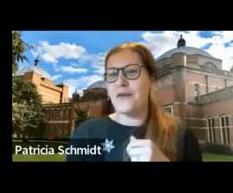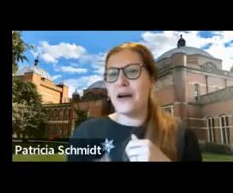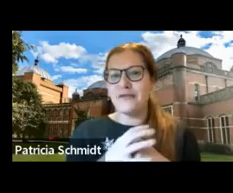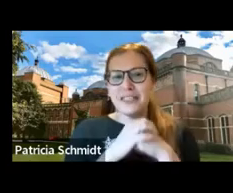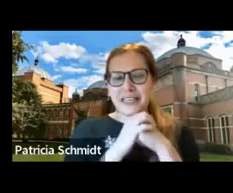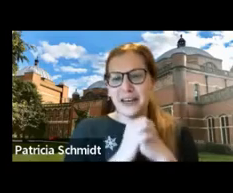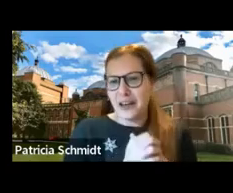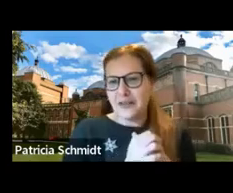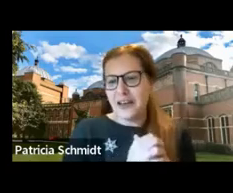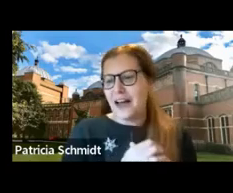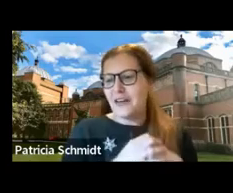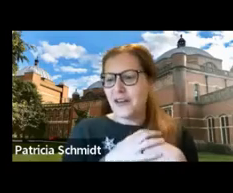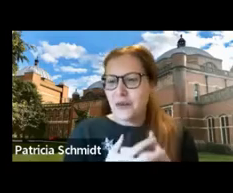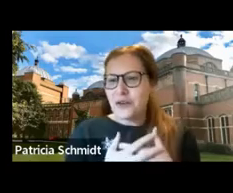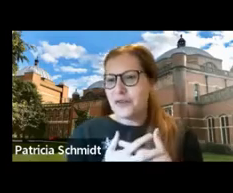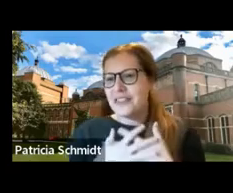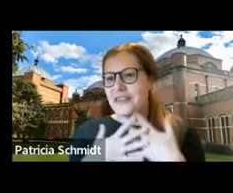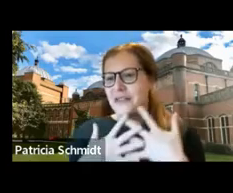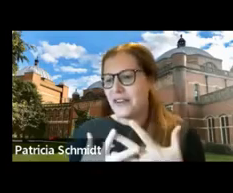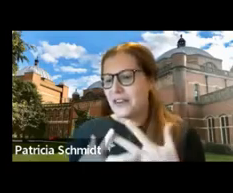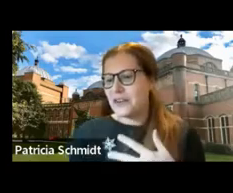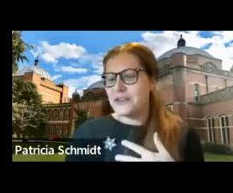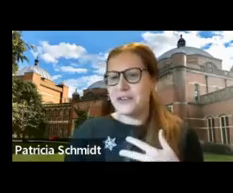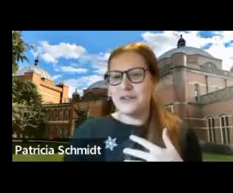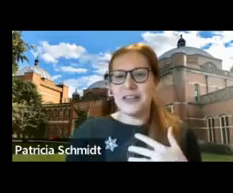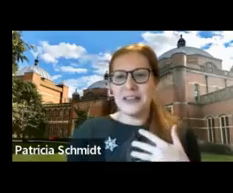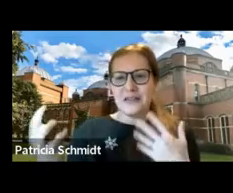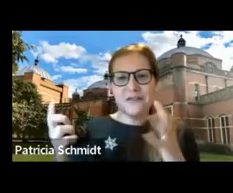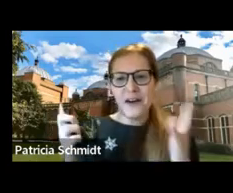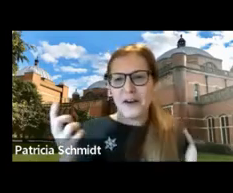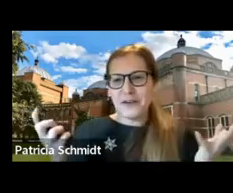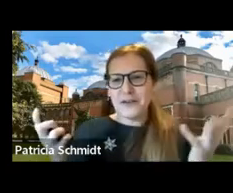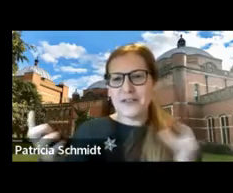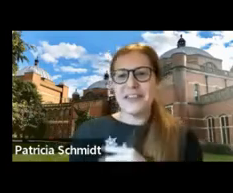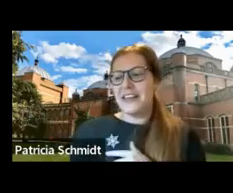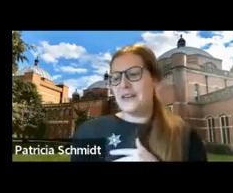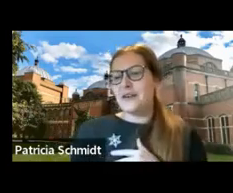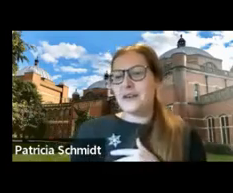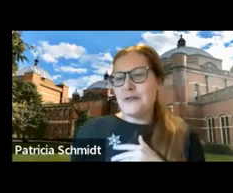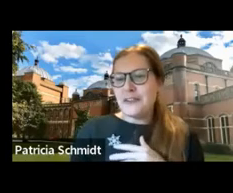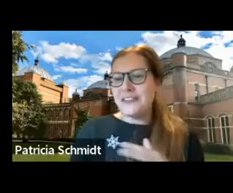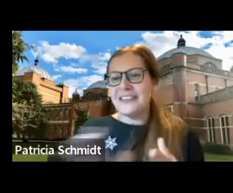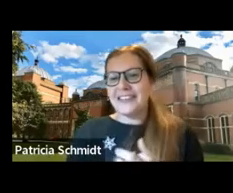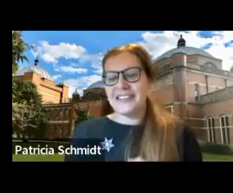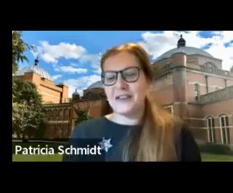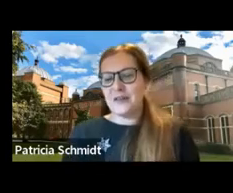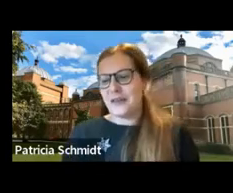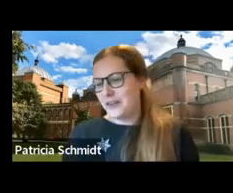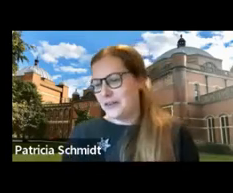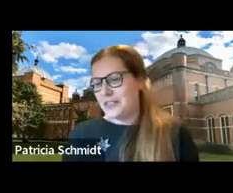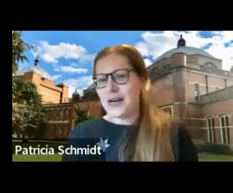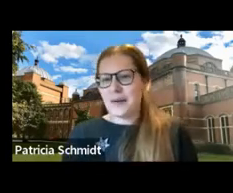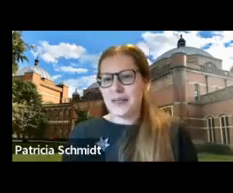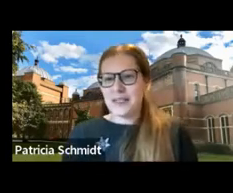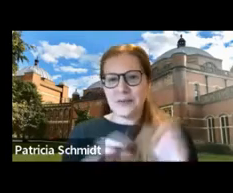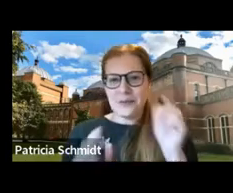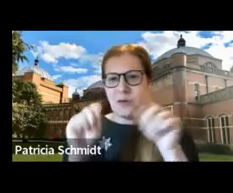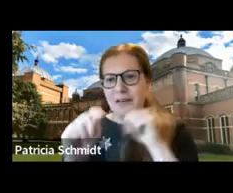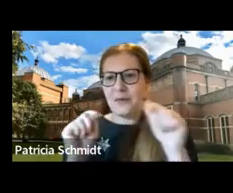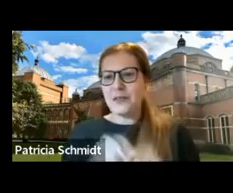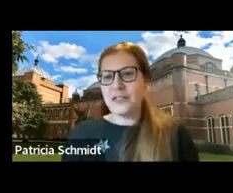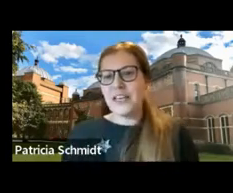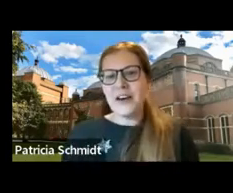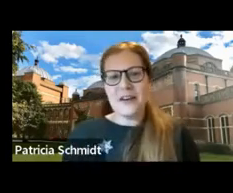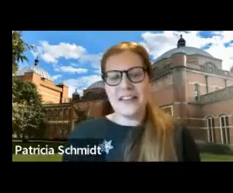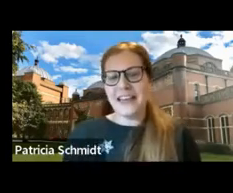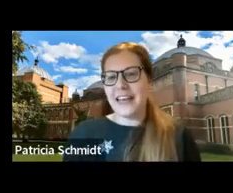important for our everyday life. I think all of us are very used to using their phones, Google to, you know, type into where